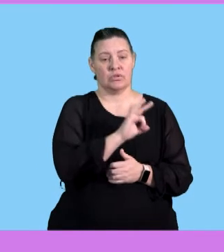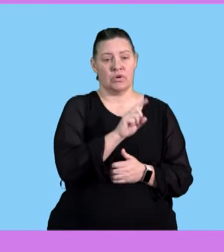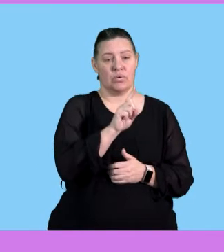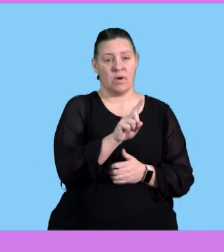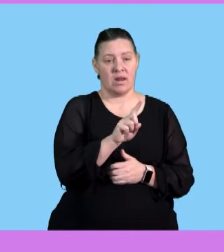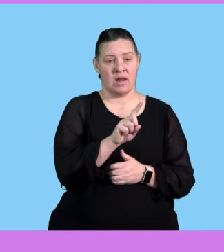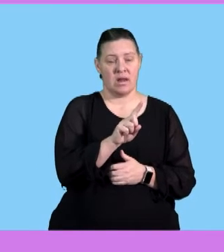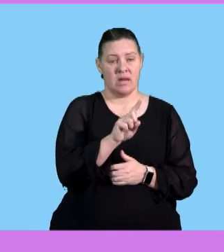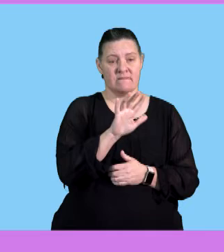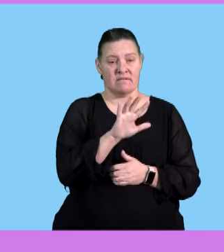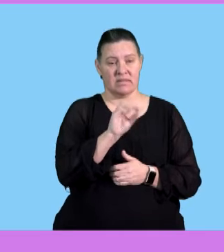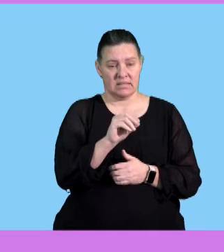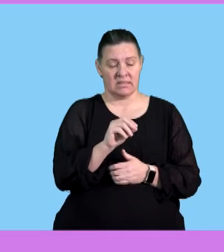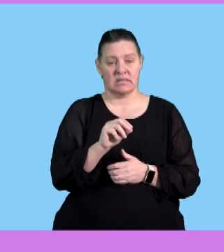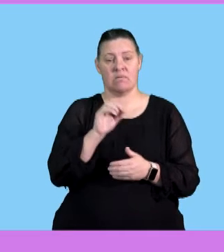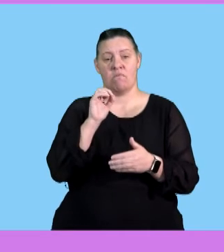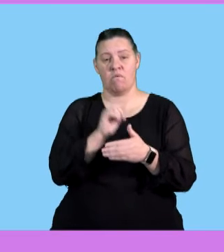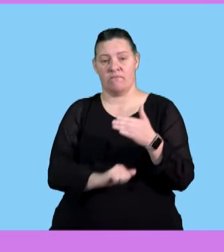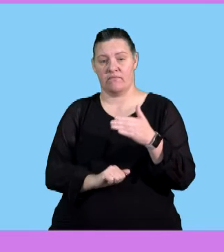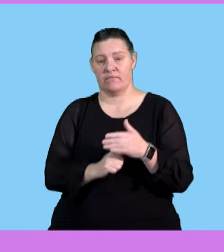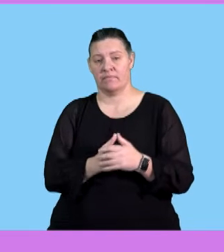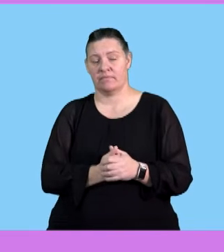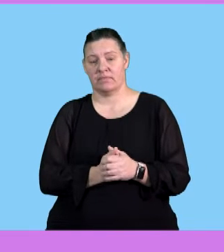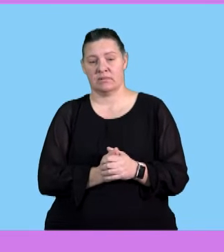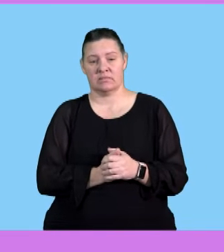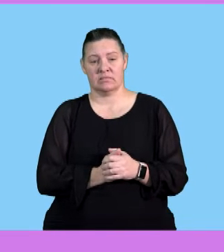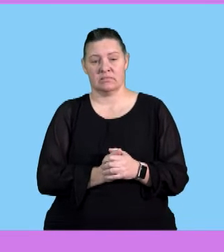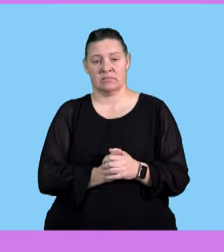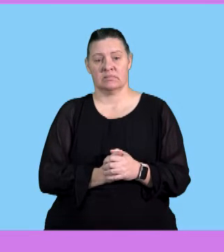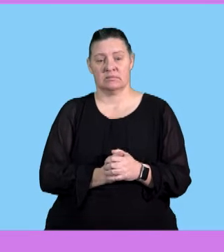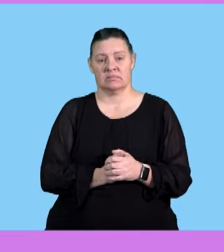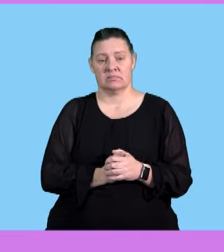the income must be looked at. So it's